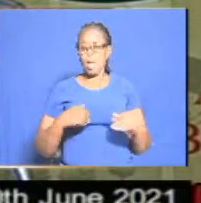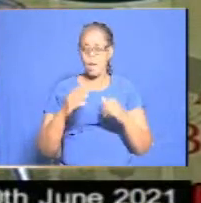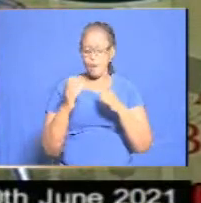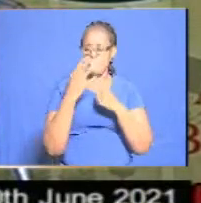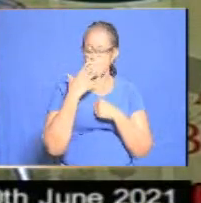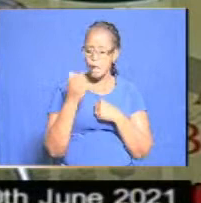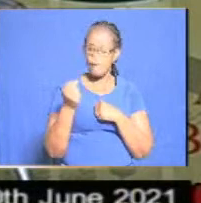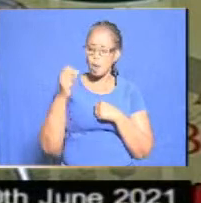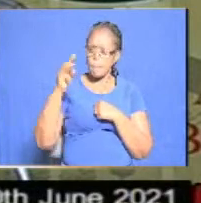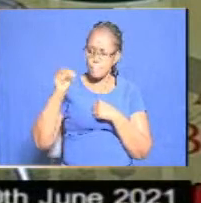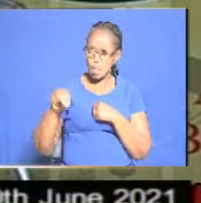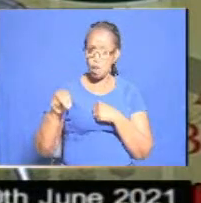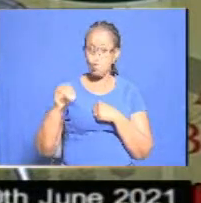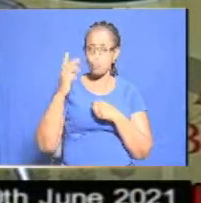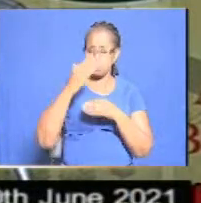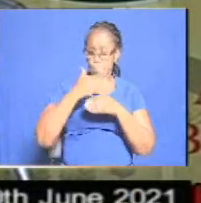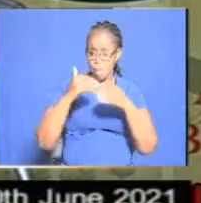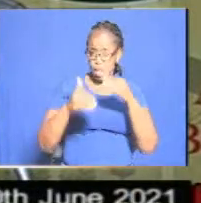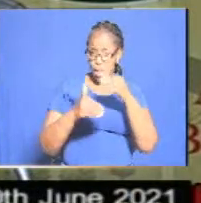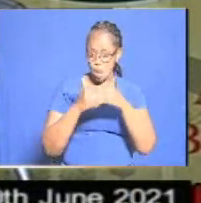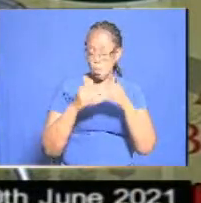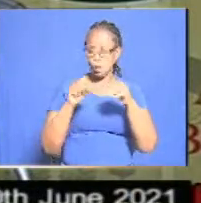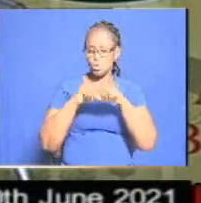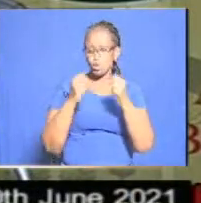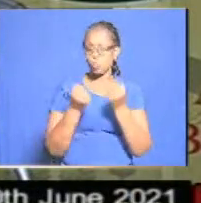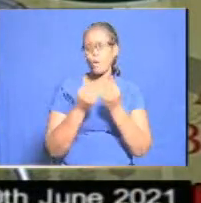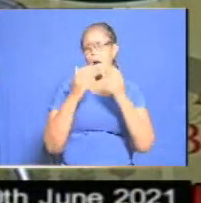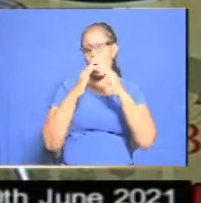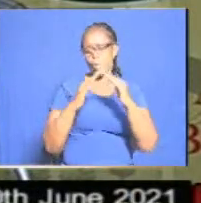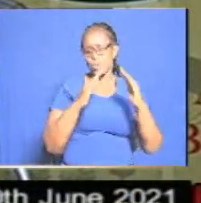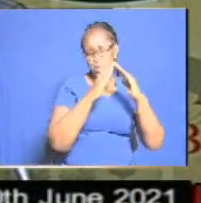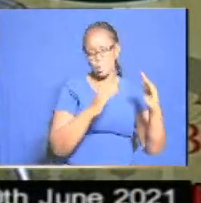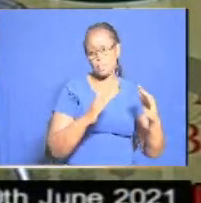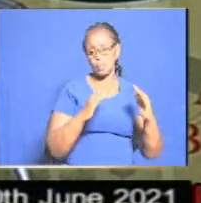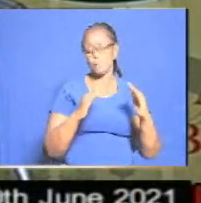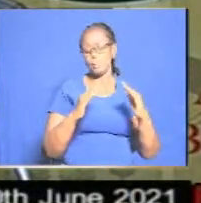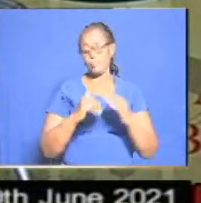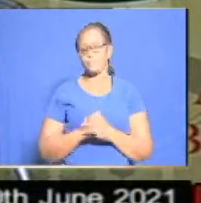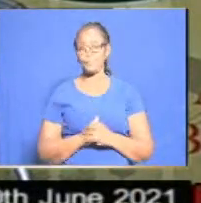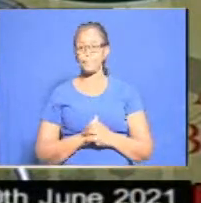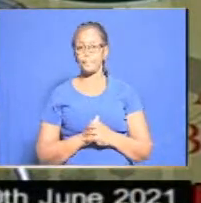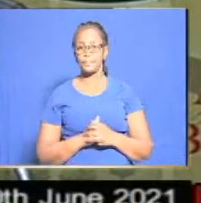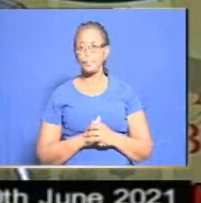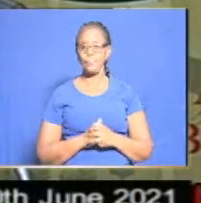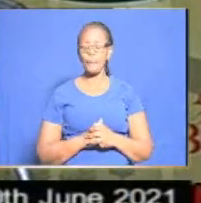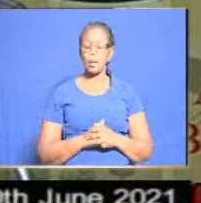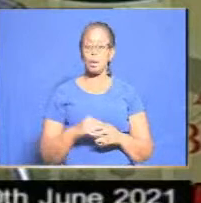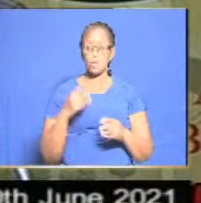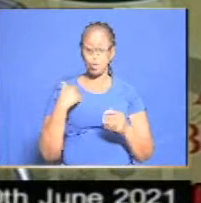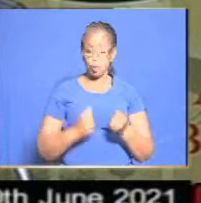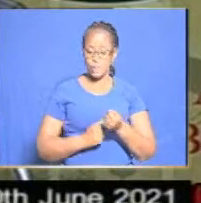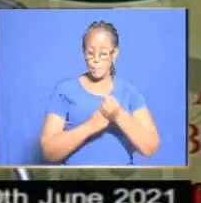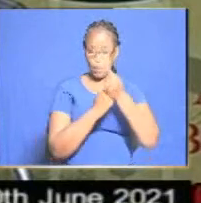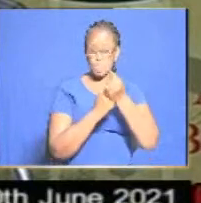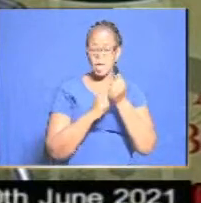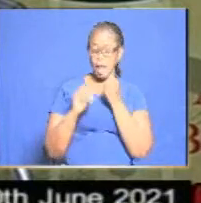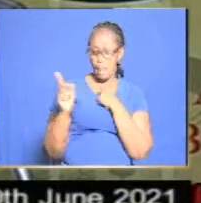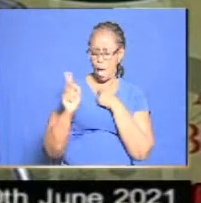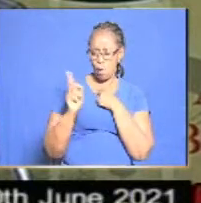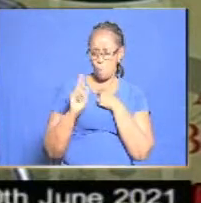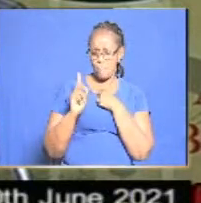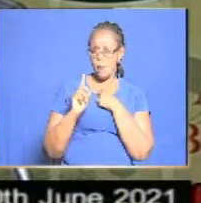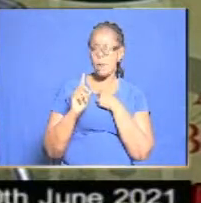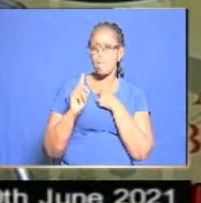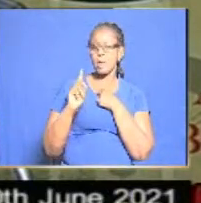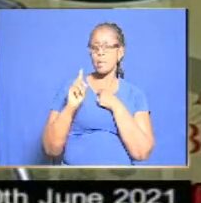₱500 million for construction of social housing units. Mr. Speaker, to support the Nairobi Metropolitan Services